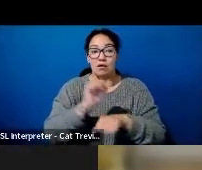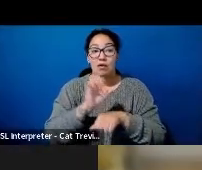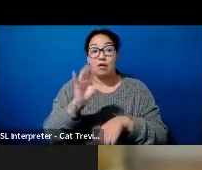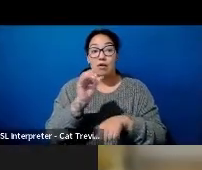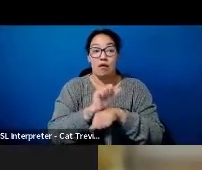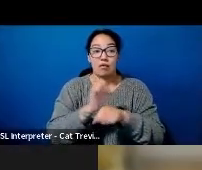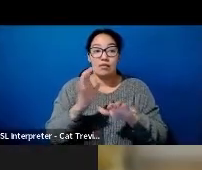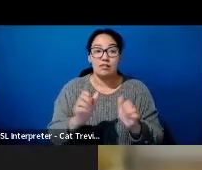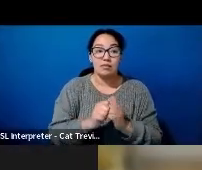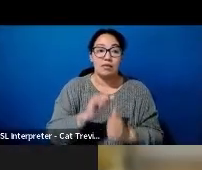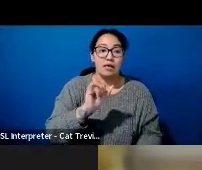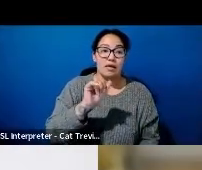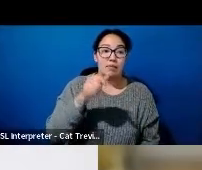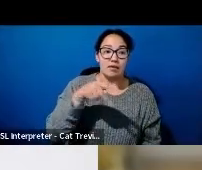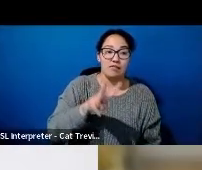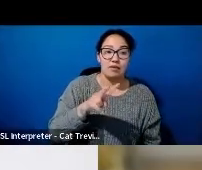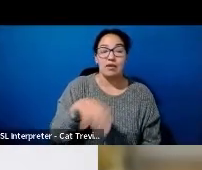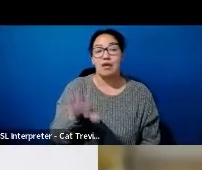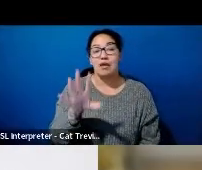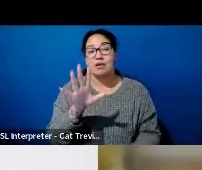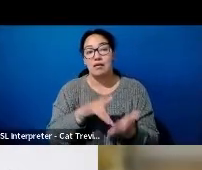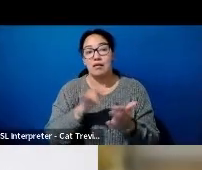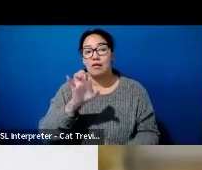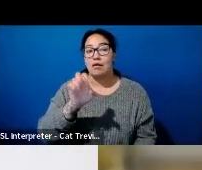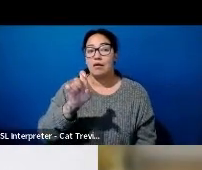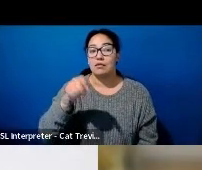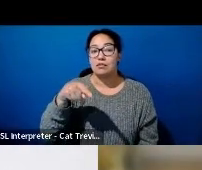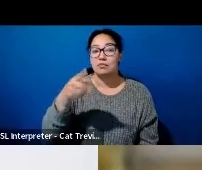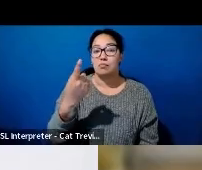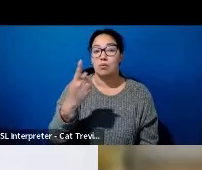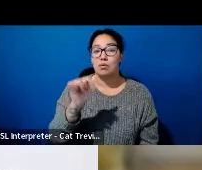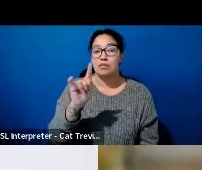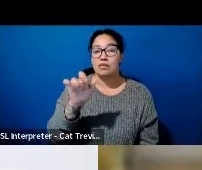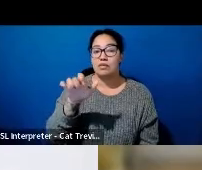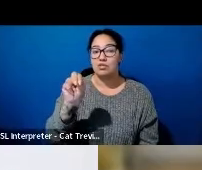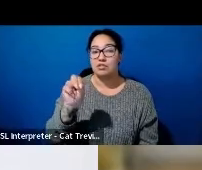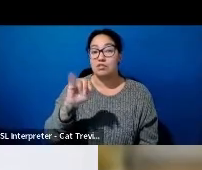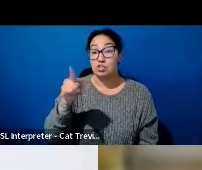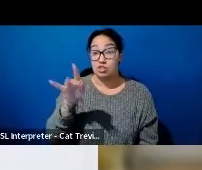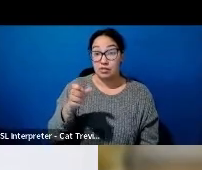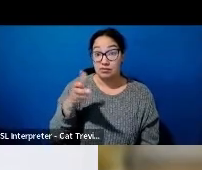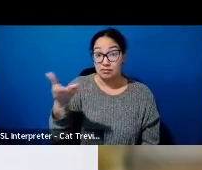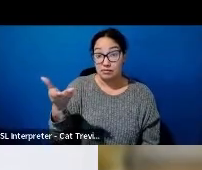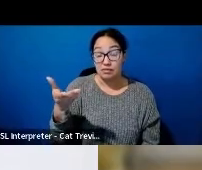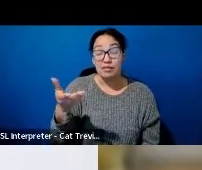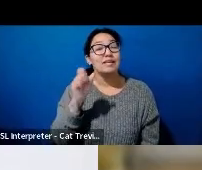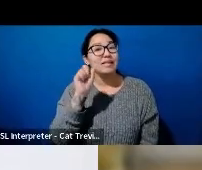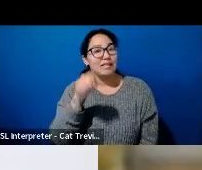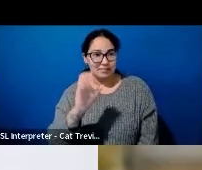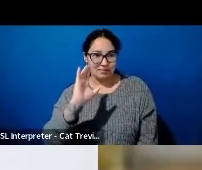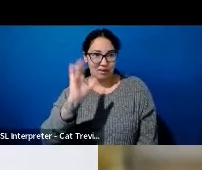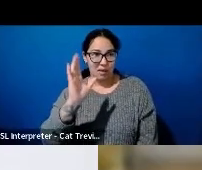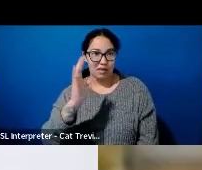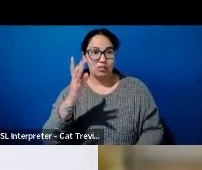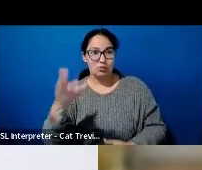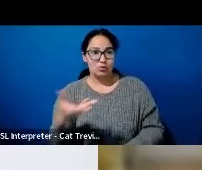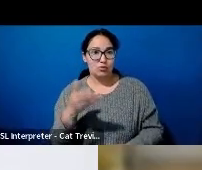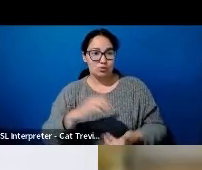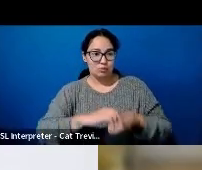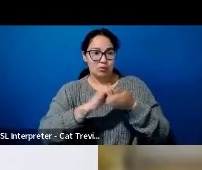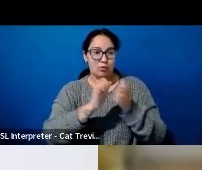and exploitation. Jake? Yeah, thanks, Emily. So just to introduce Health Partners on IPV